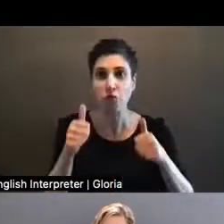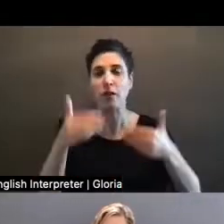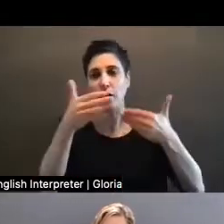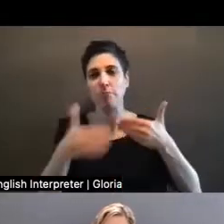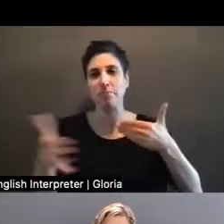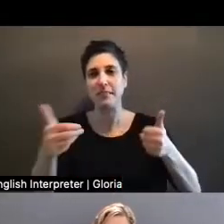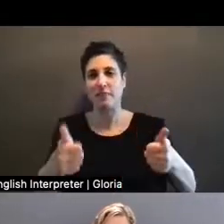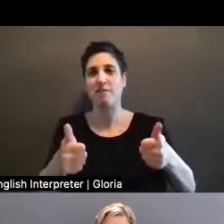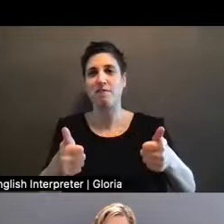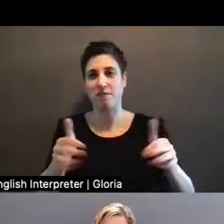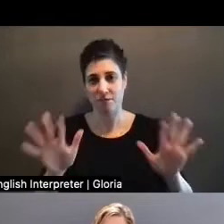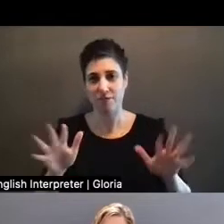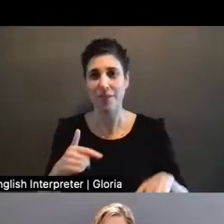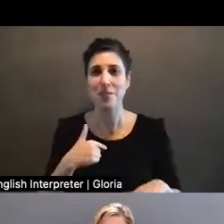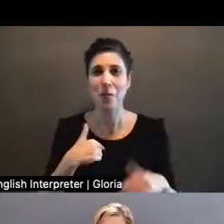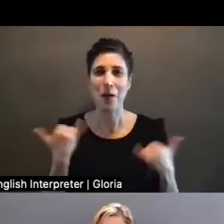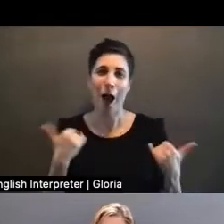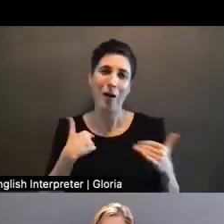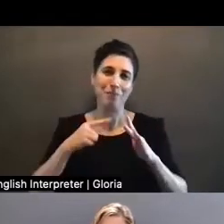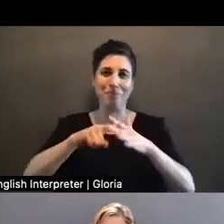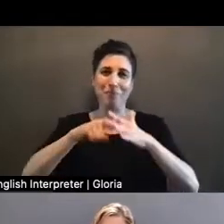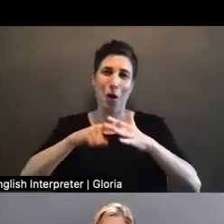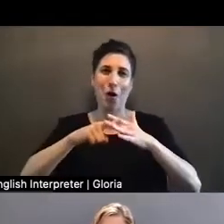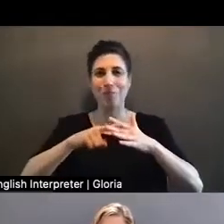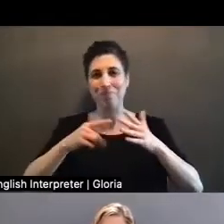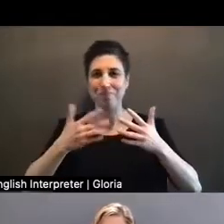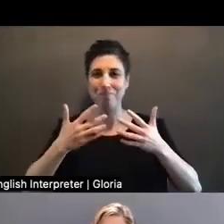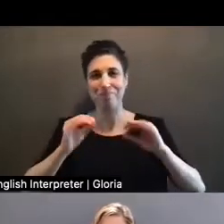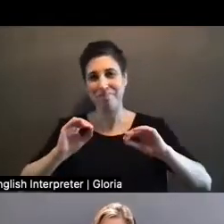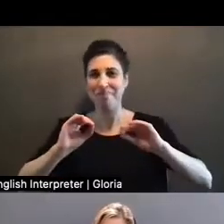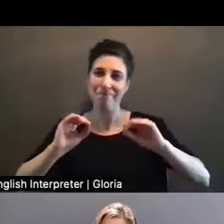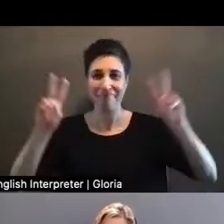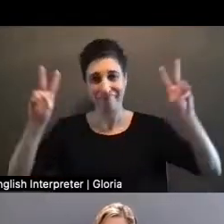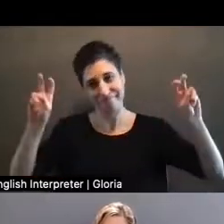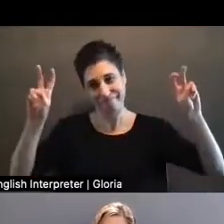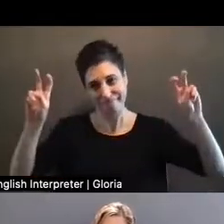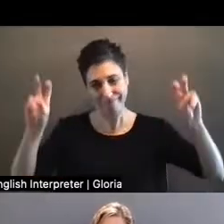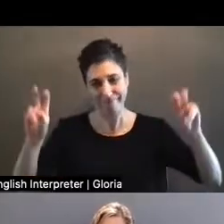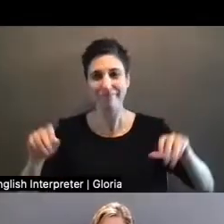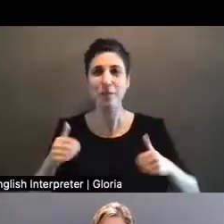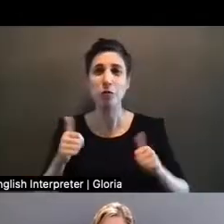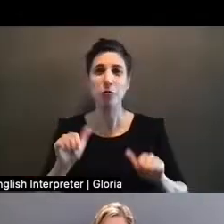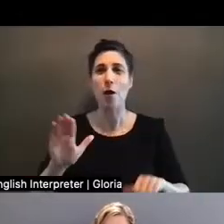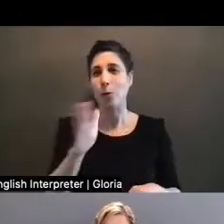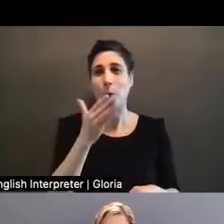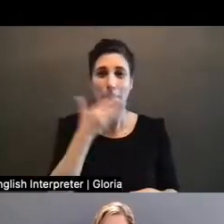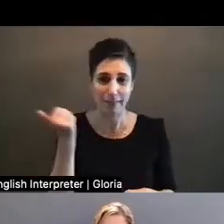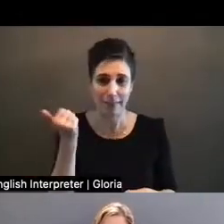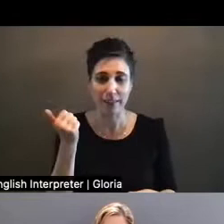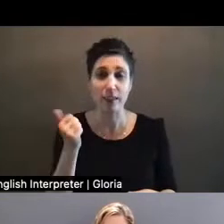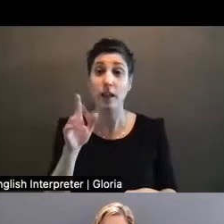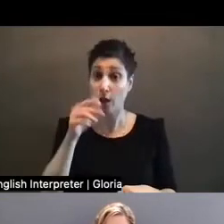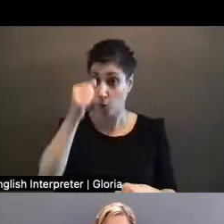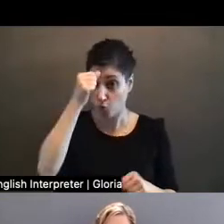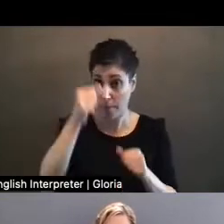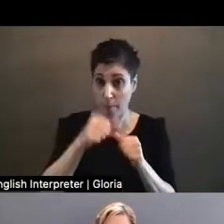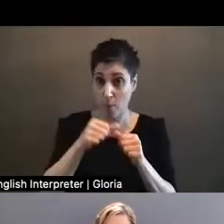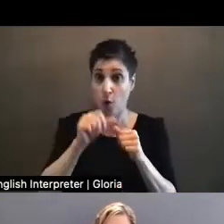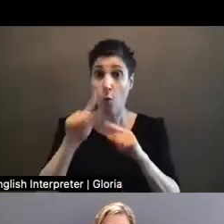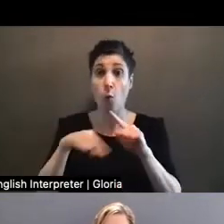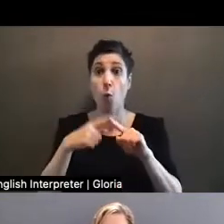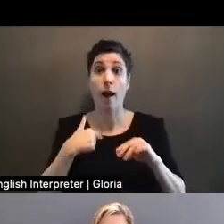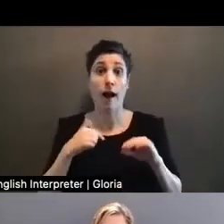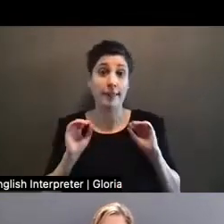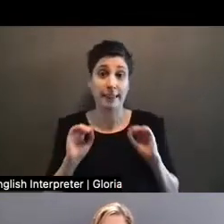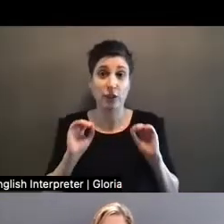going to begin now. Try your best. This is typically longer than I